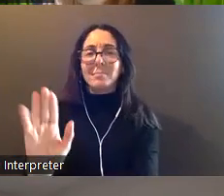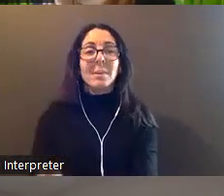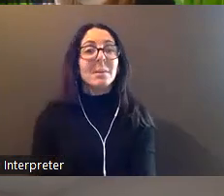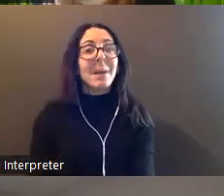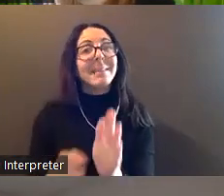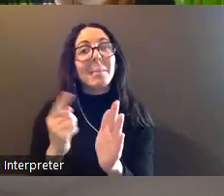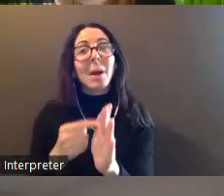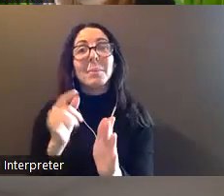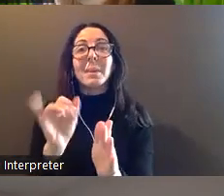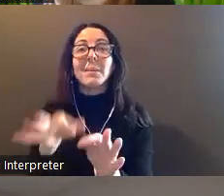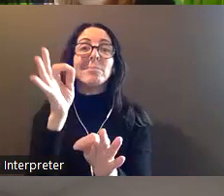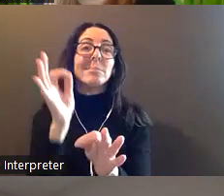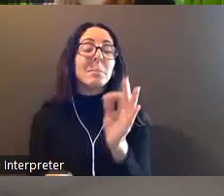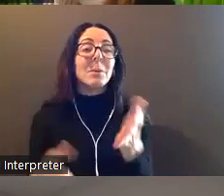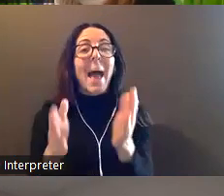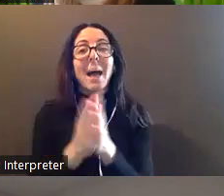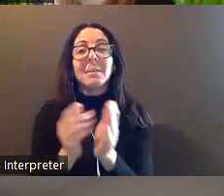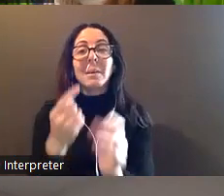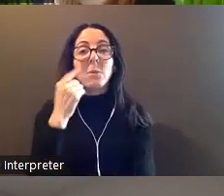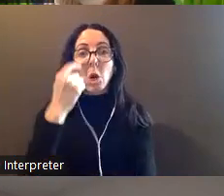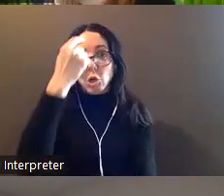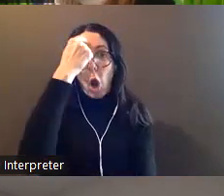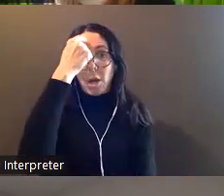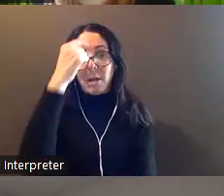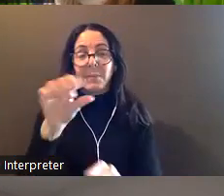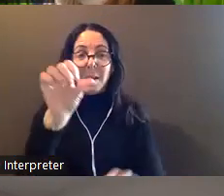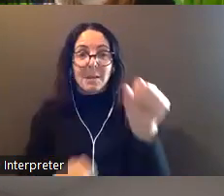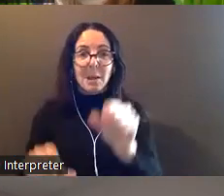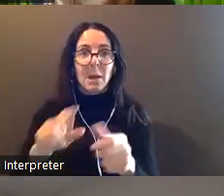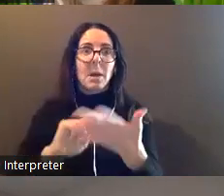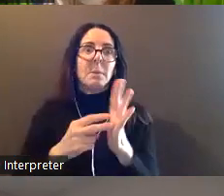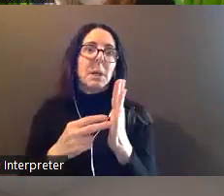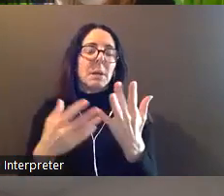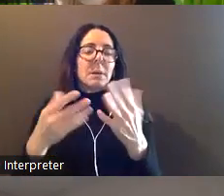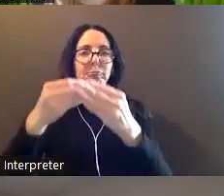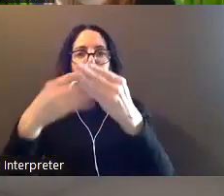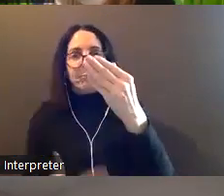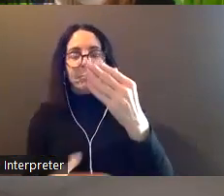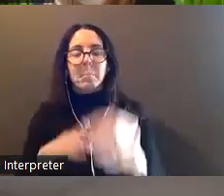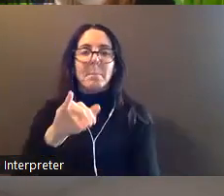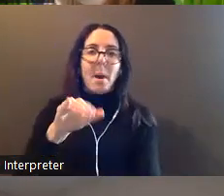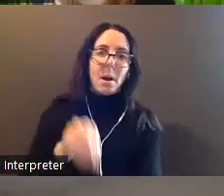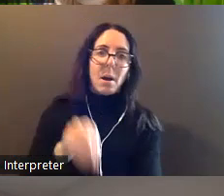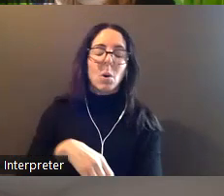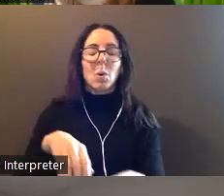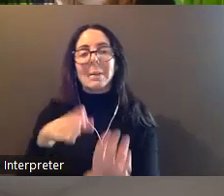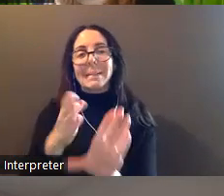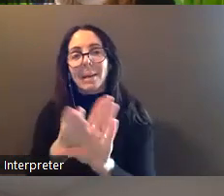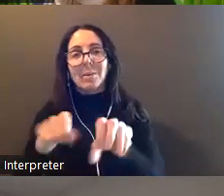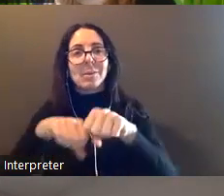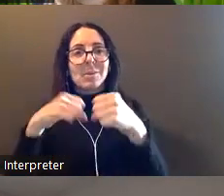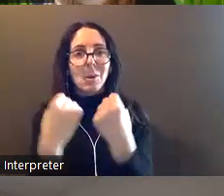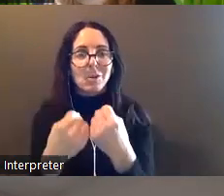can open a Pandora's box of very complex biopsychosocial and sometimes legal issues